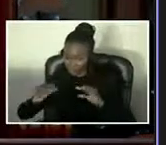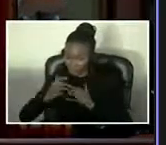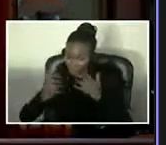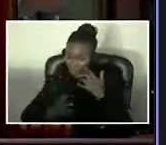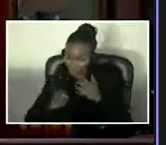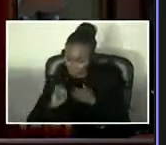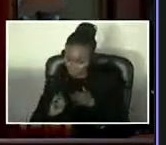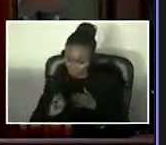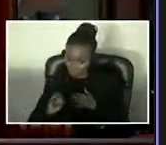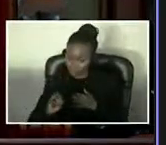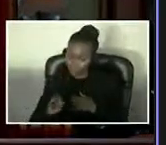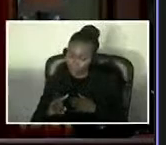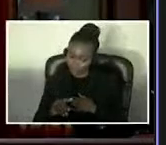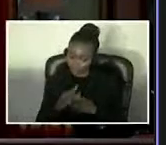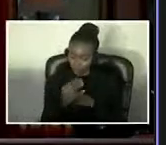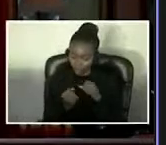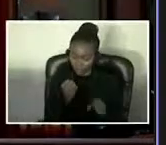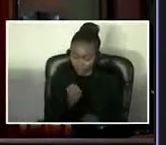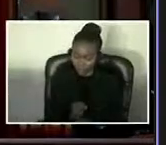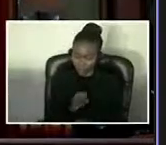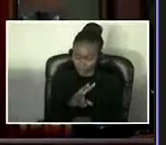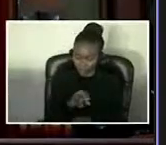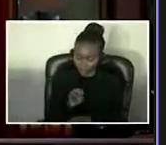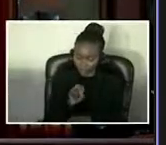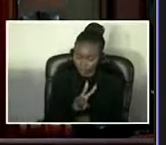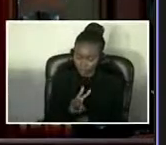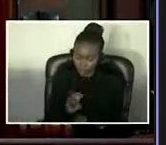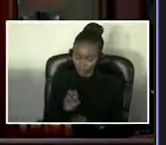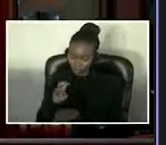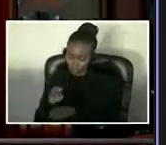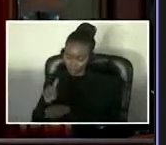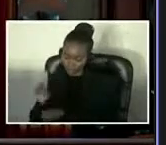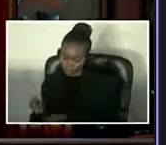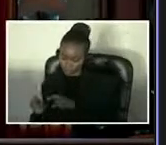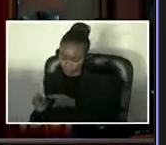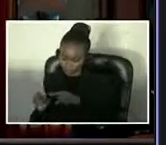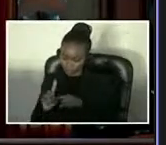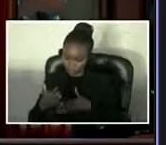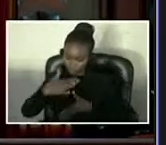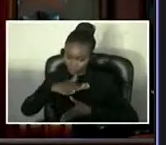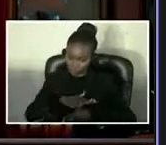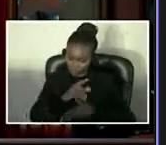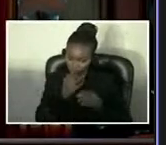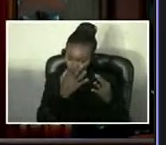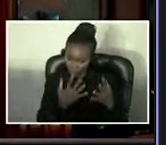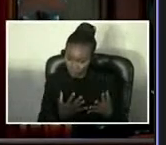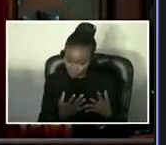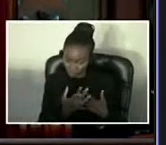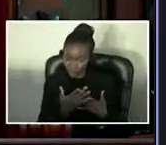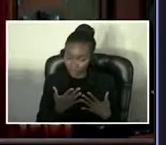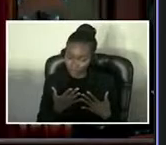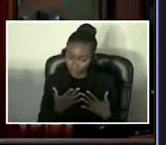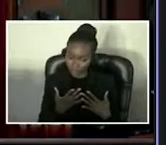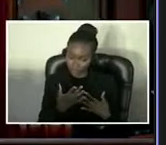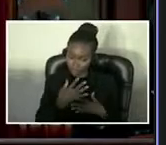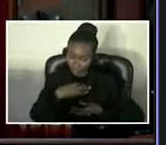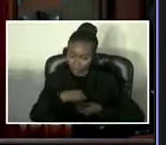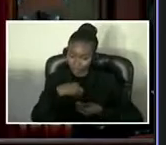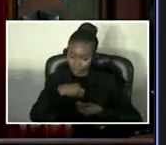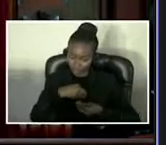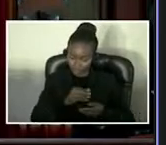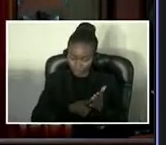budget in 2020 2021 the reprioritization of that budget was infected within the conditional plans for